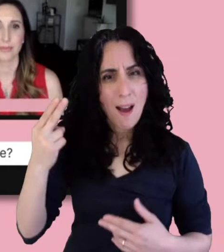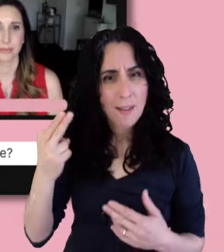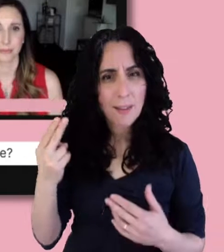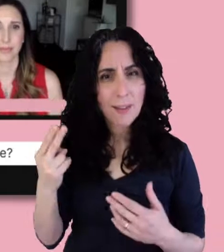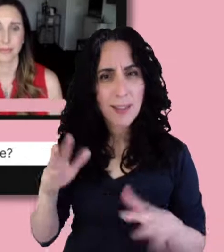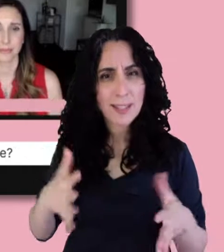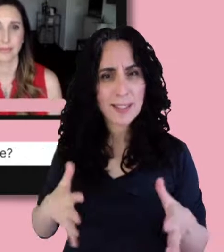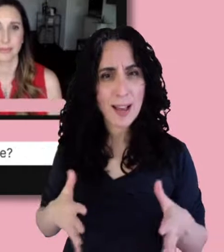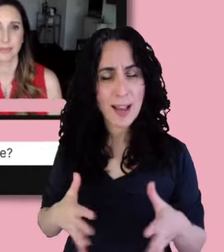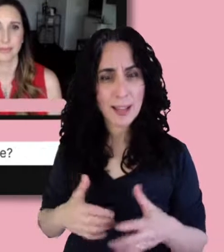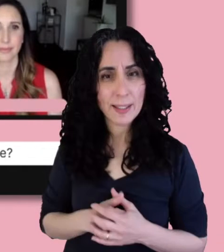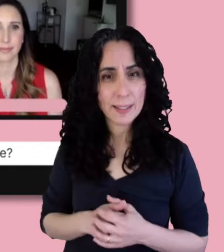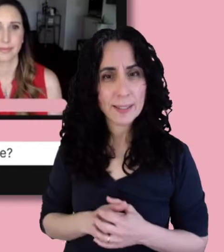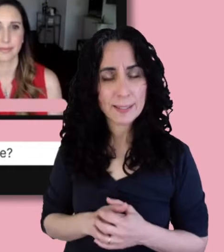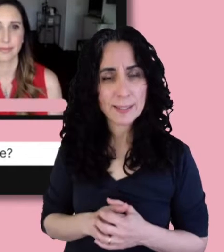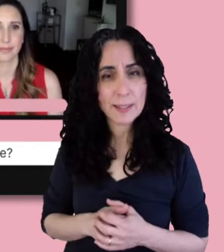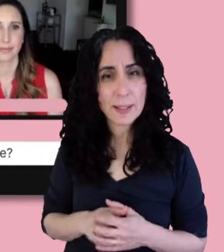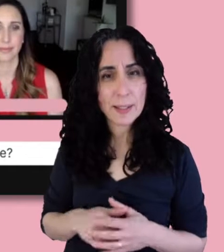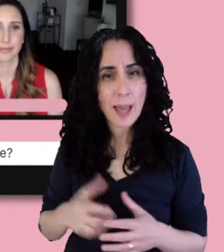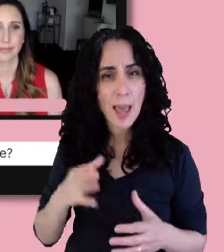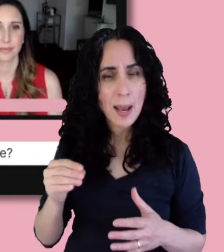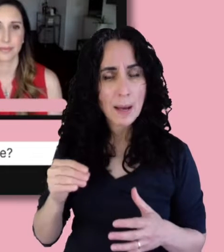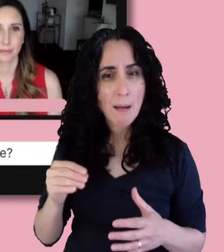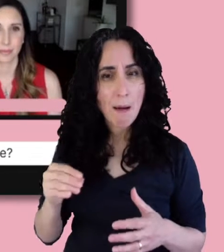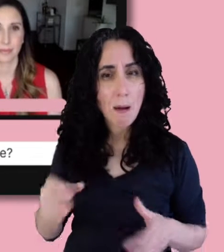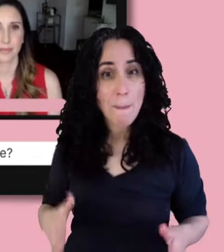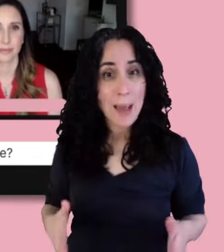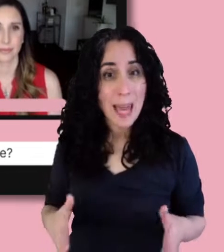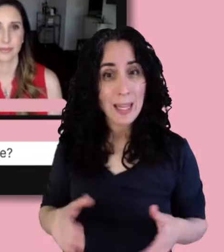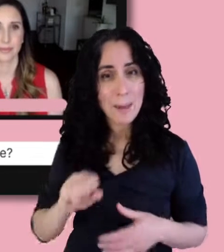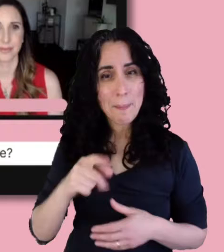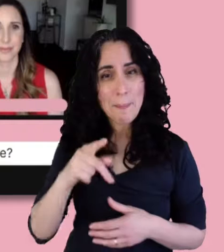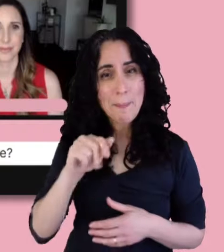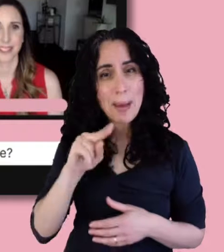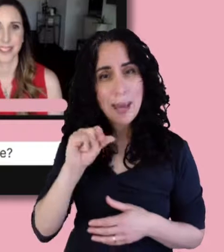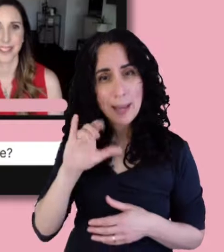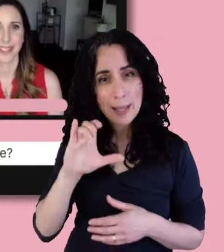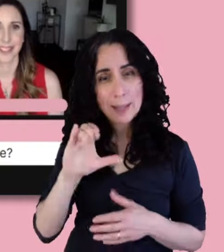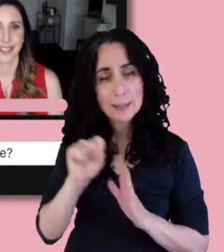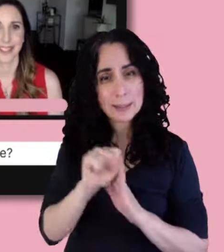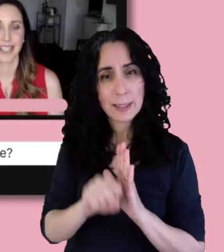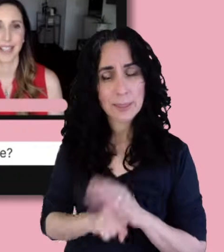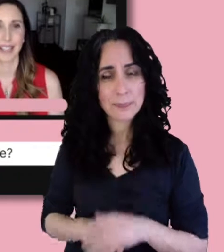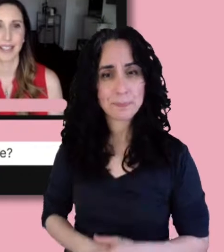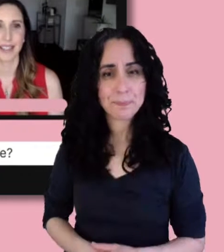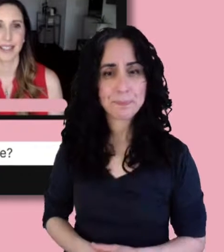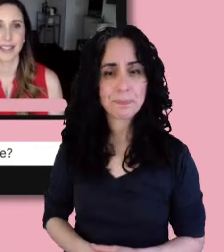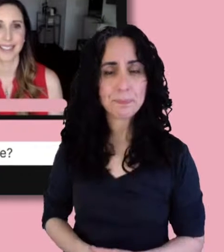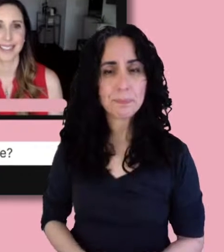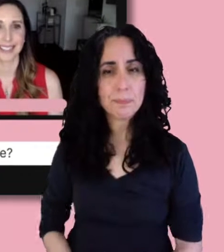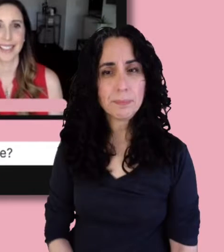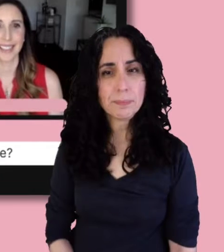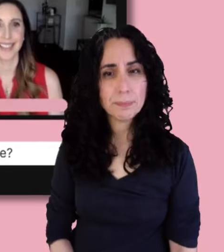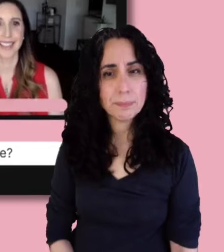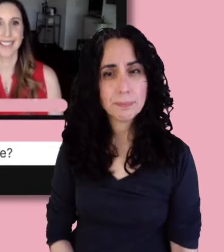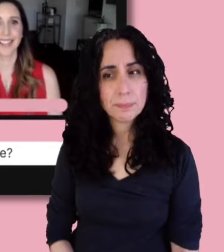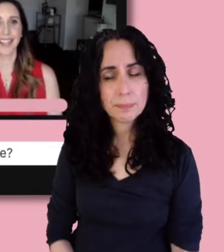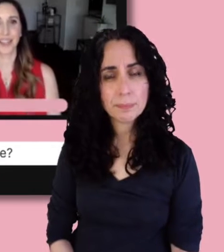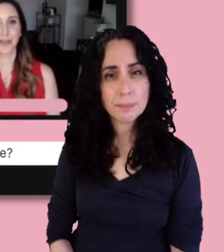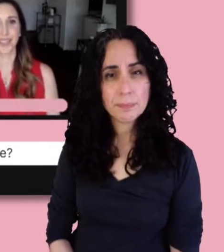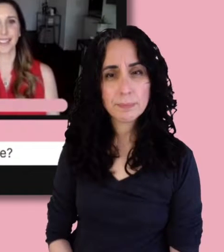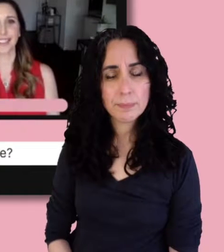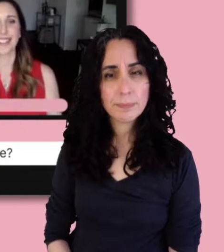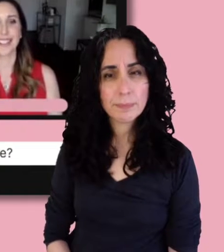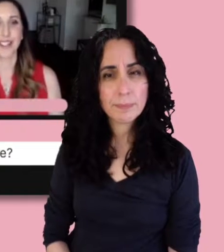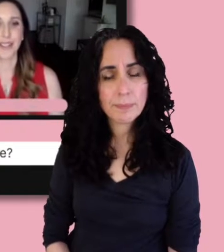good question. Could you give us some examples of survival care? I know you said you wanted to touch on it later, but it looks like people are really interested in this Yeah,